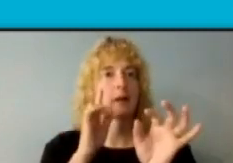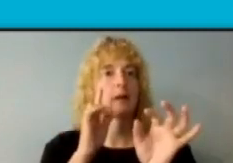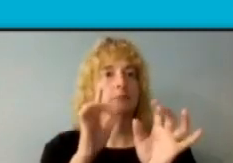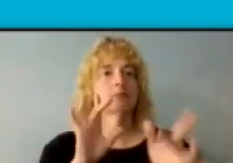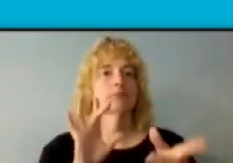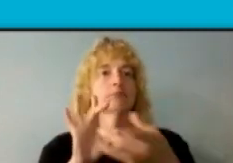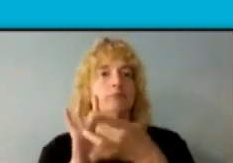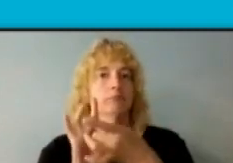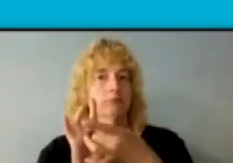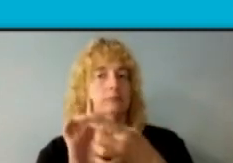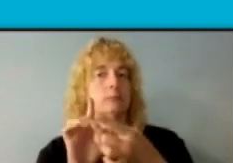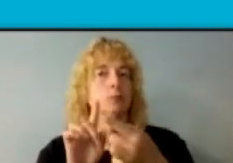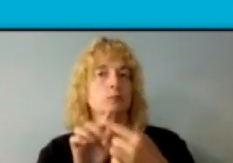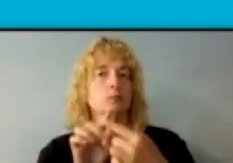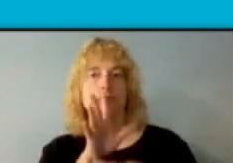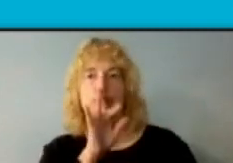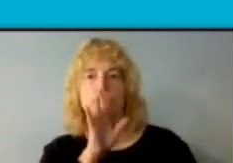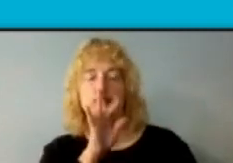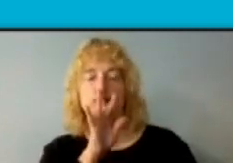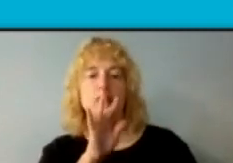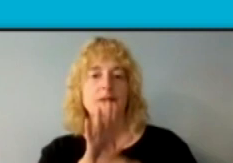that information, it is there.